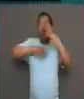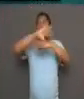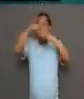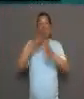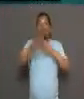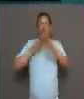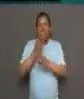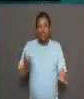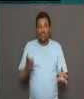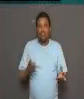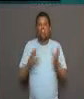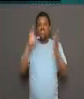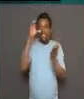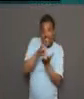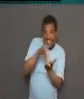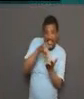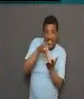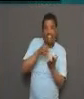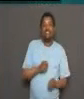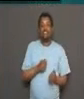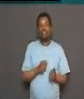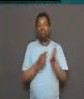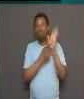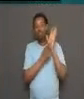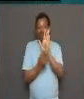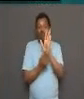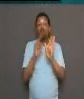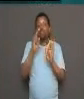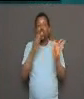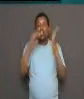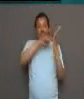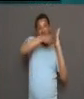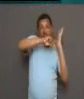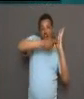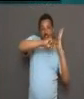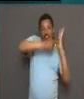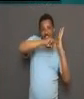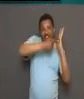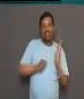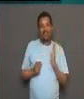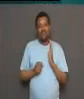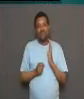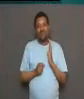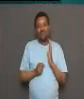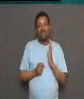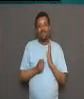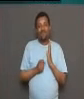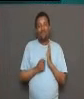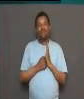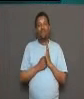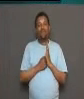A city or town is denoted by a dot or a patch of shading.